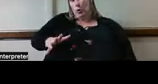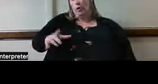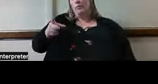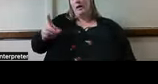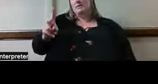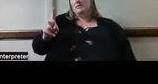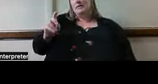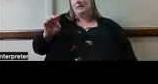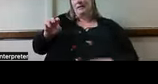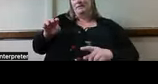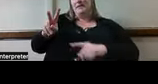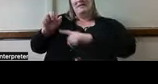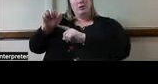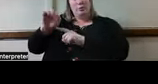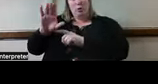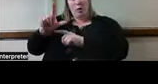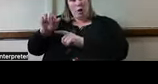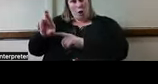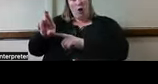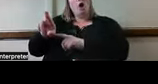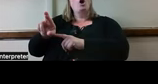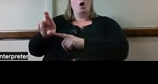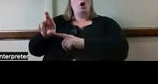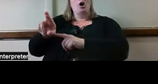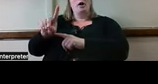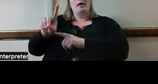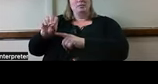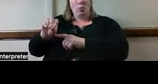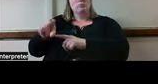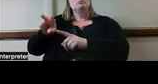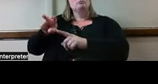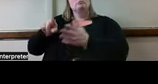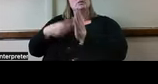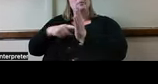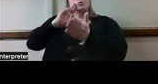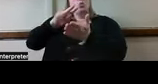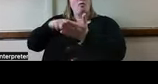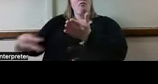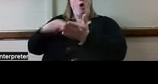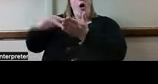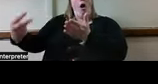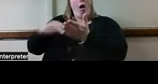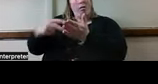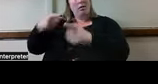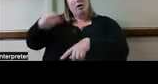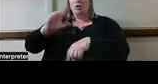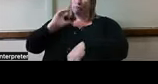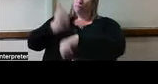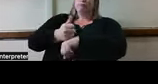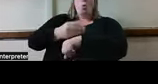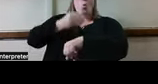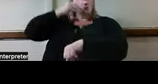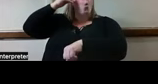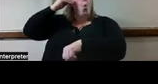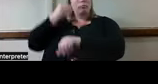disorder that causes her to have occasional falls. You have helped her set up a virtual home office for her